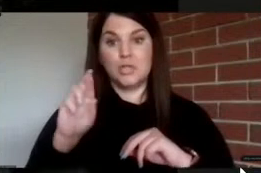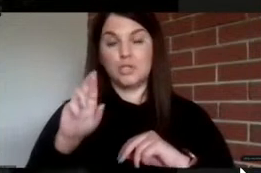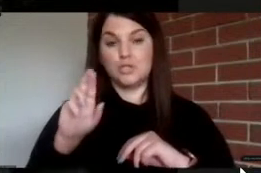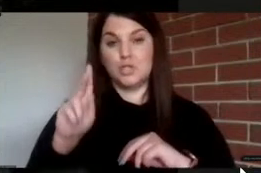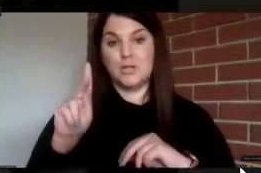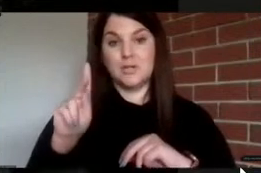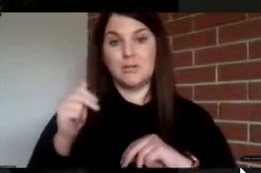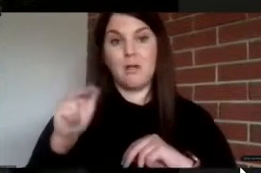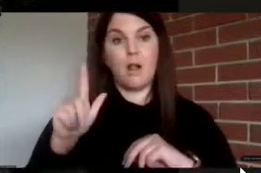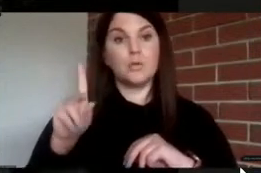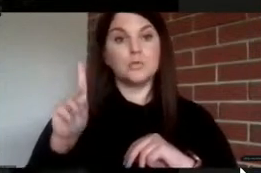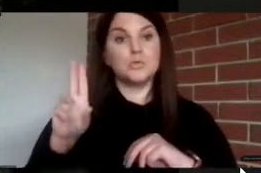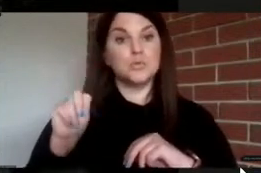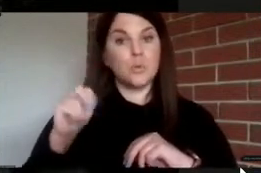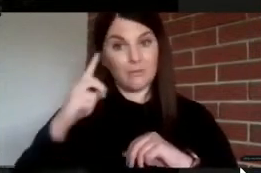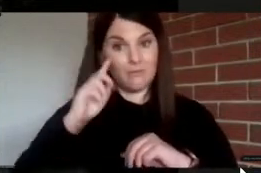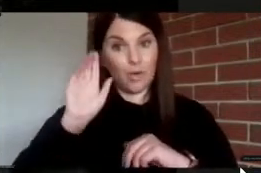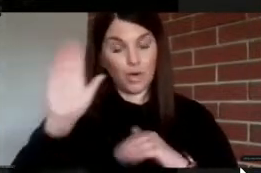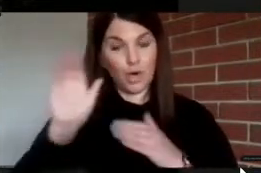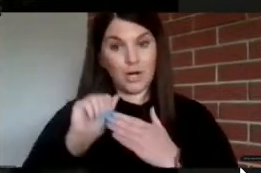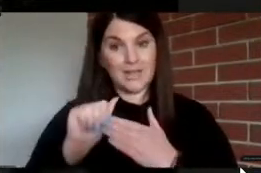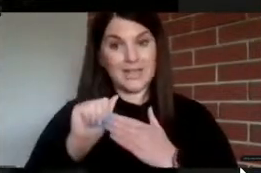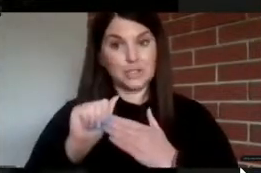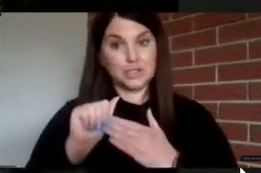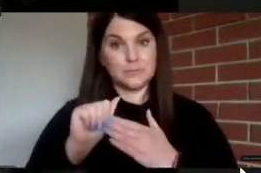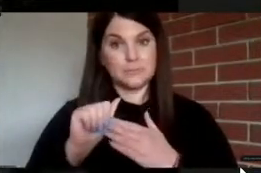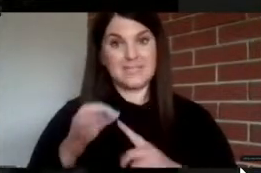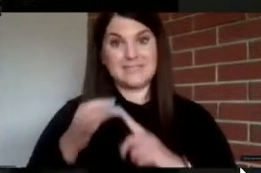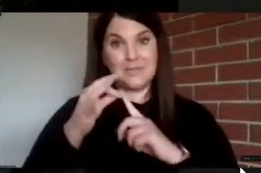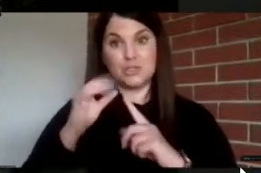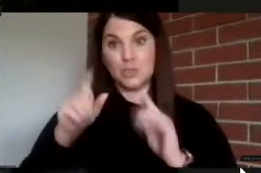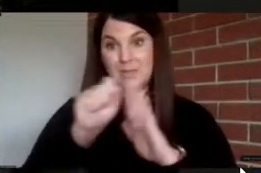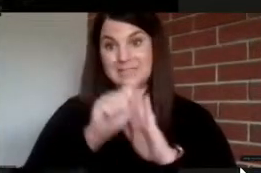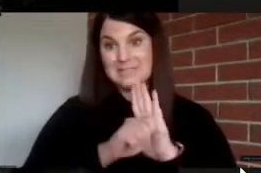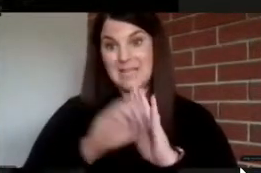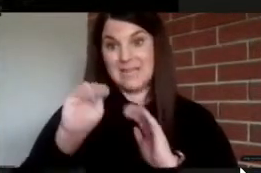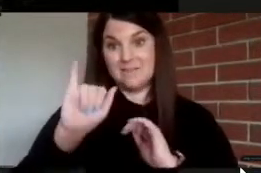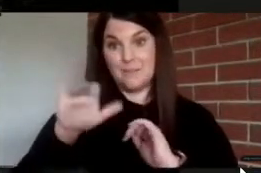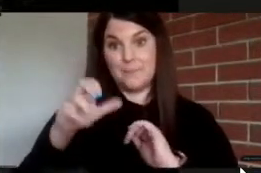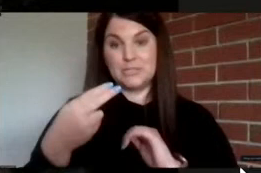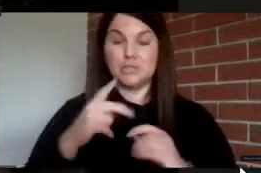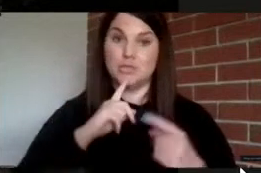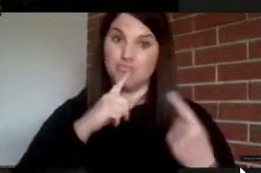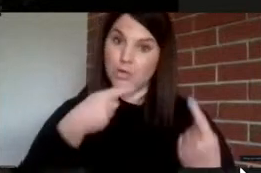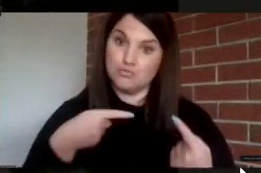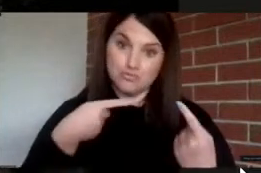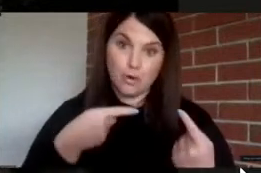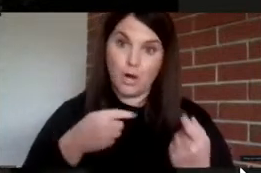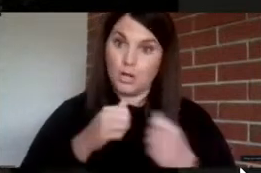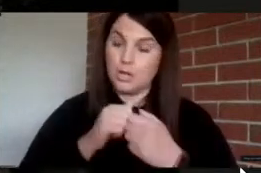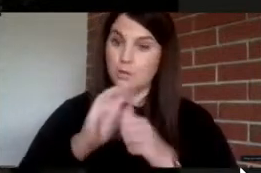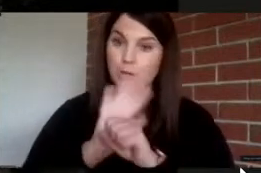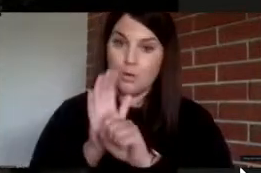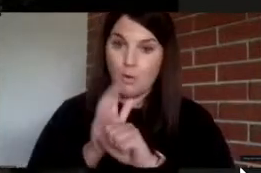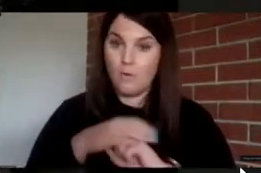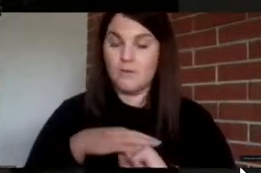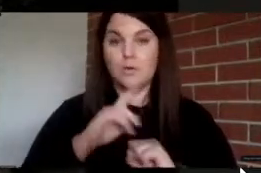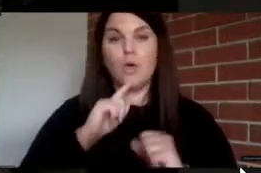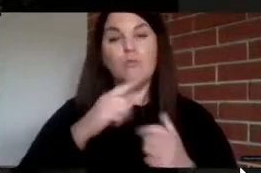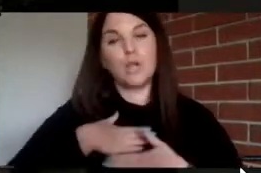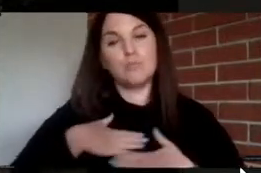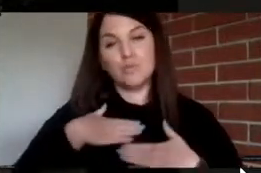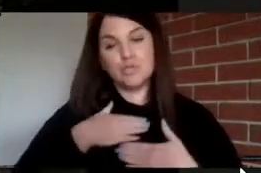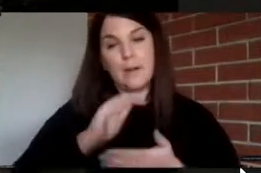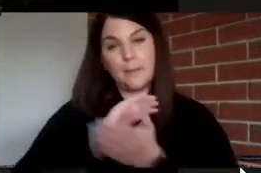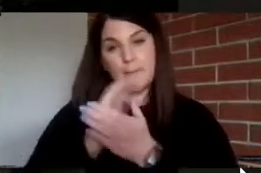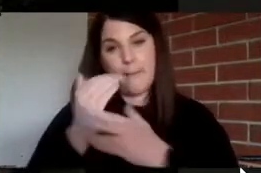her leadership, especially when the state of Michigan has really been struggling with COVID. I just really appreciate the amount